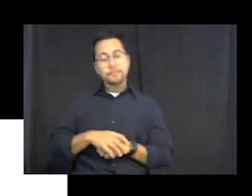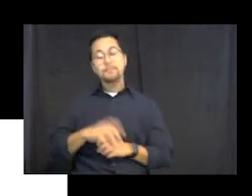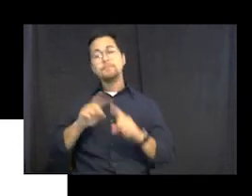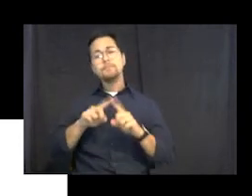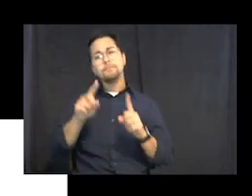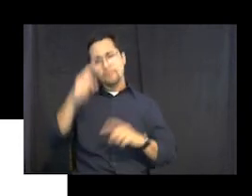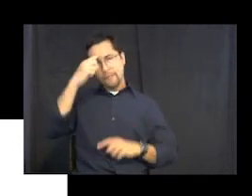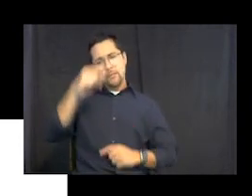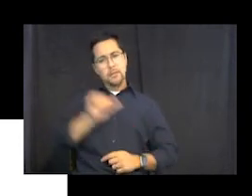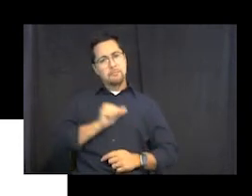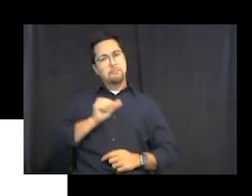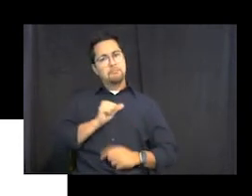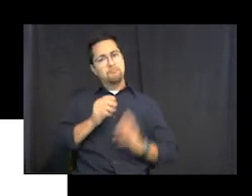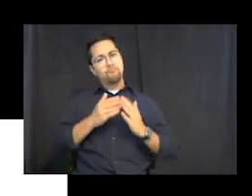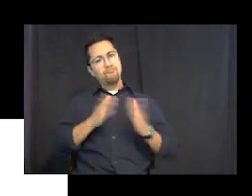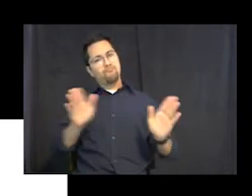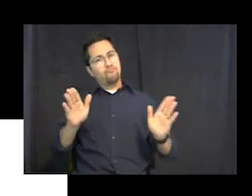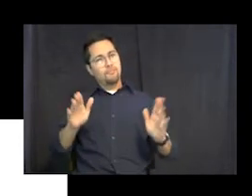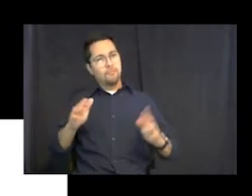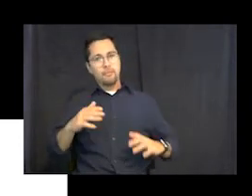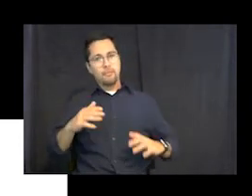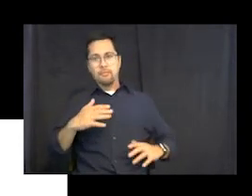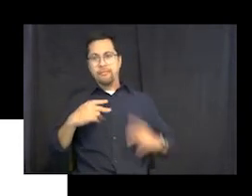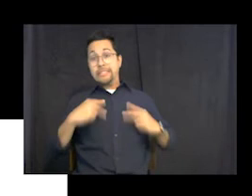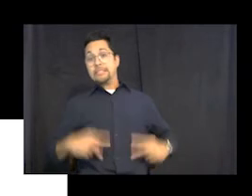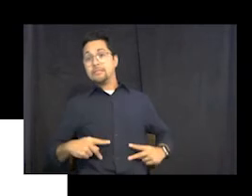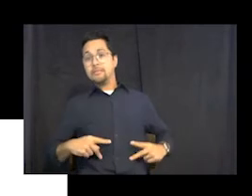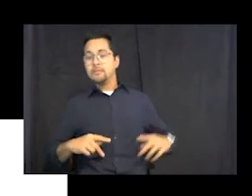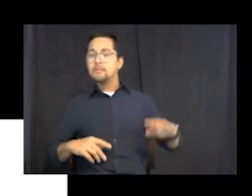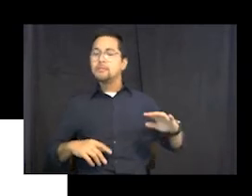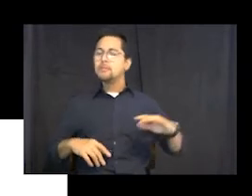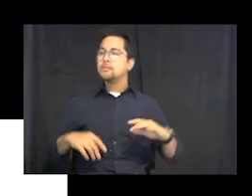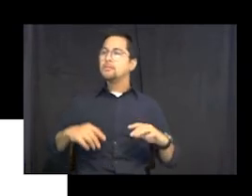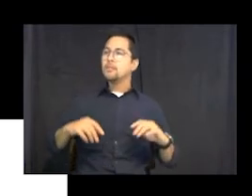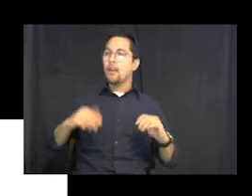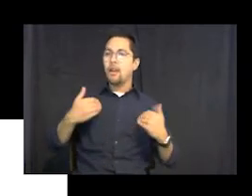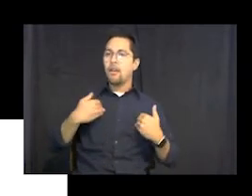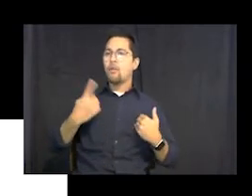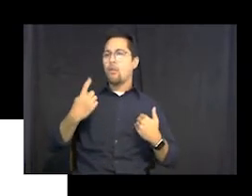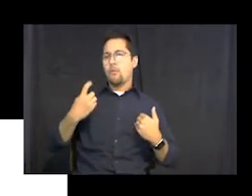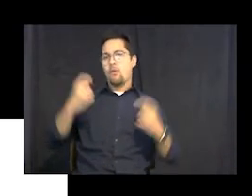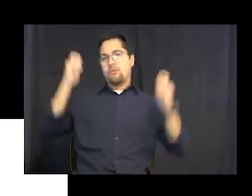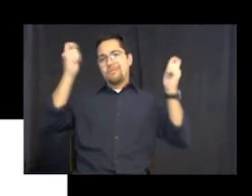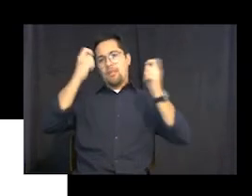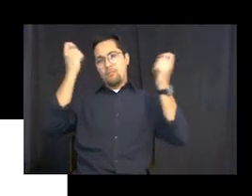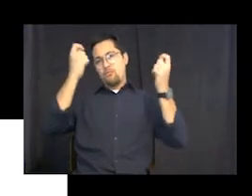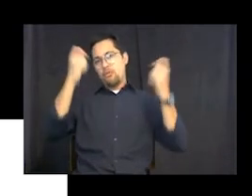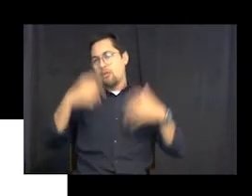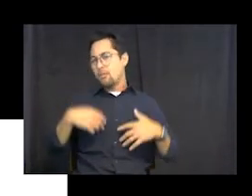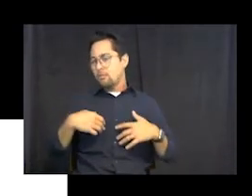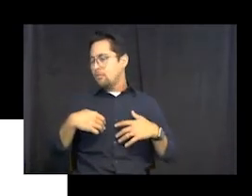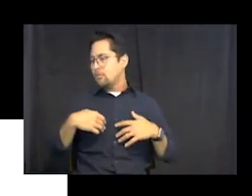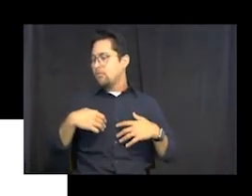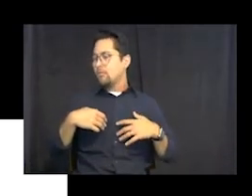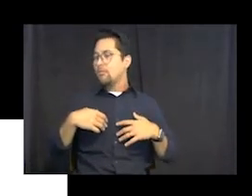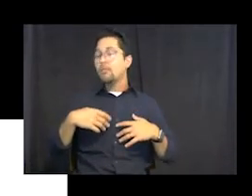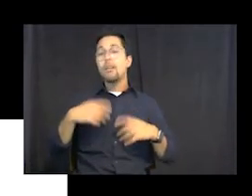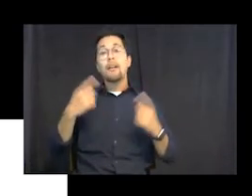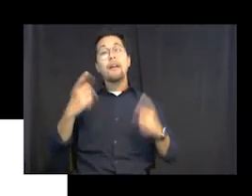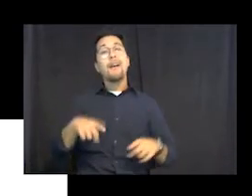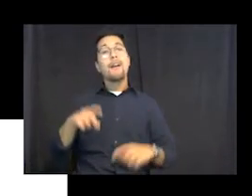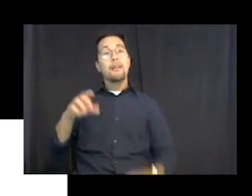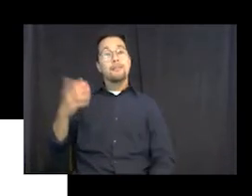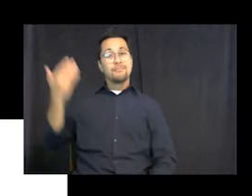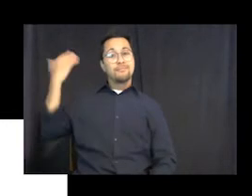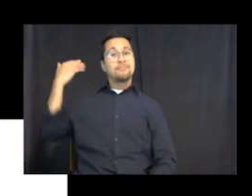for me also physically, I could say another celebration for me was in